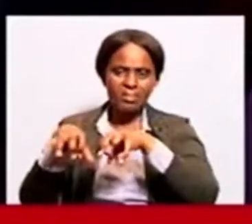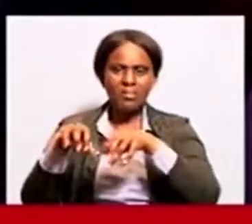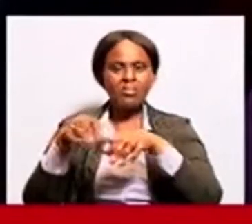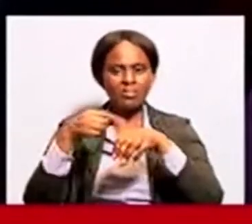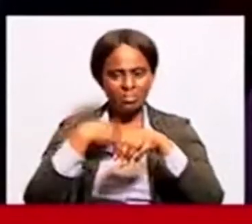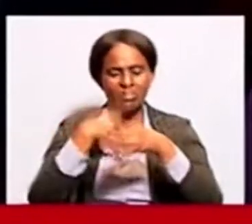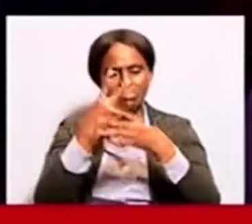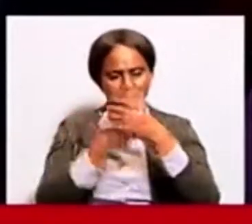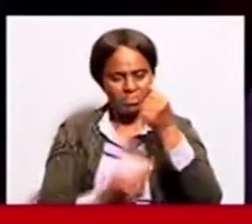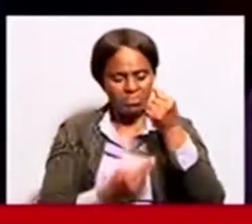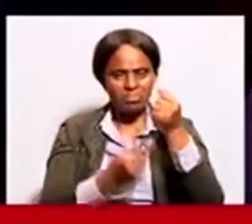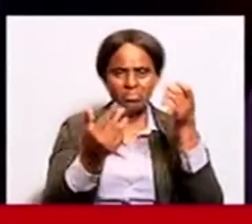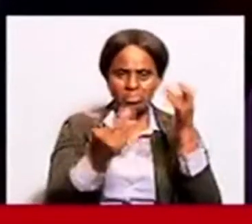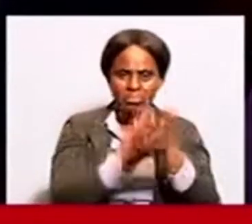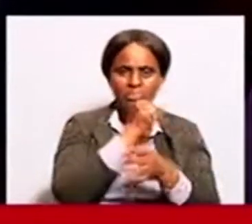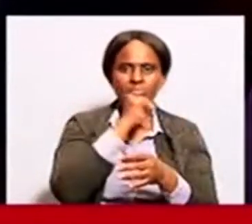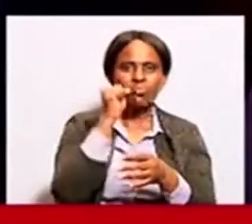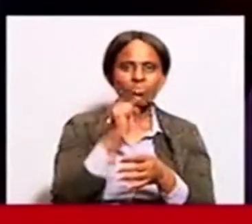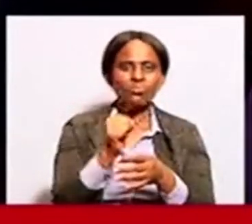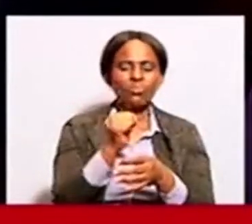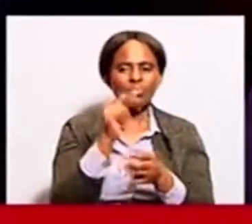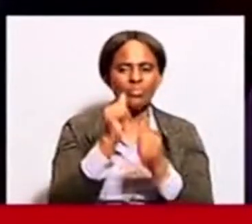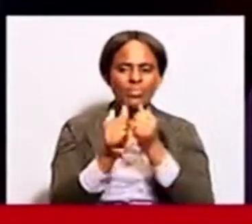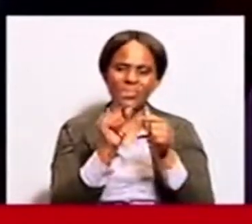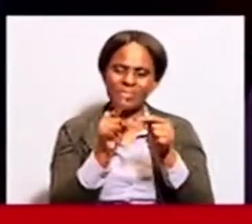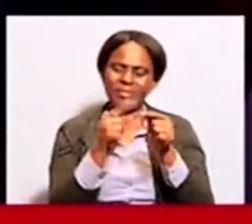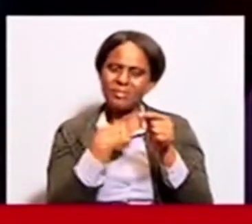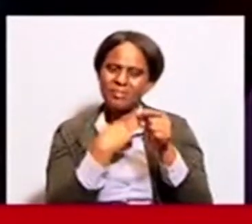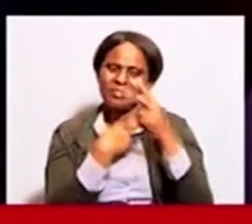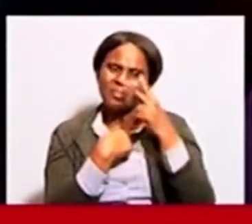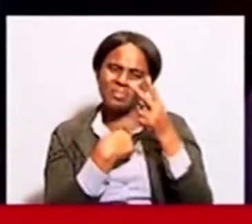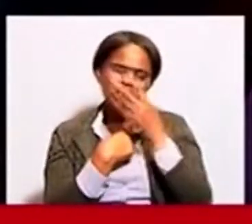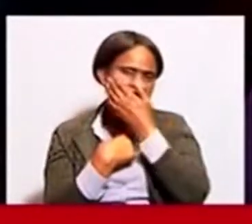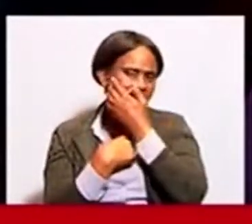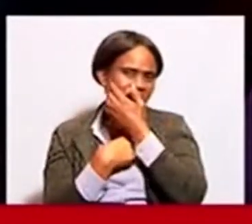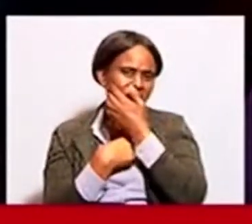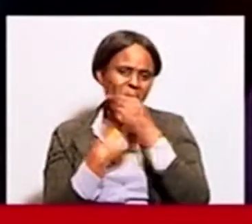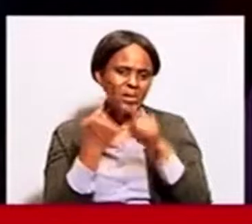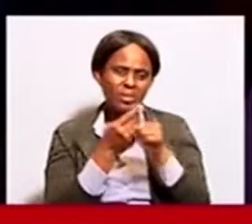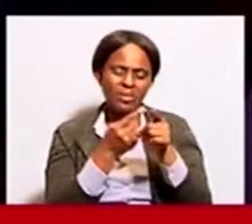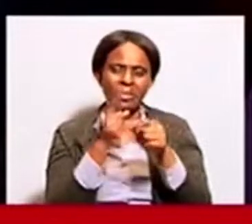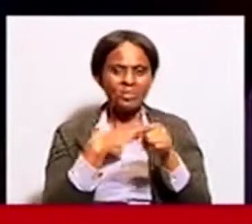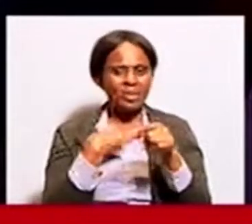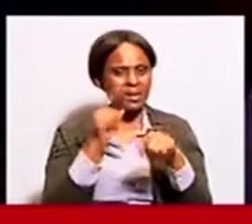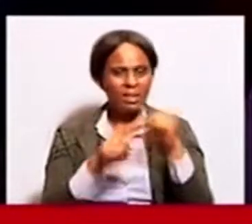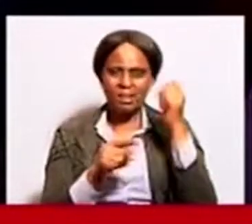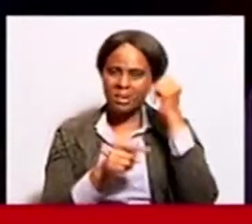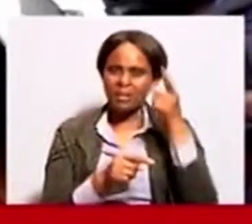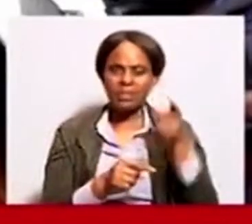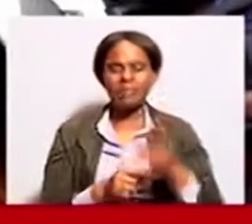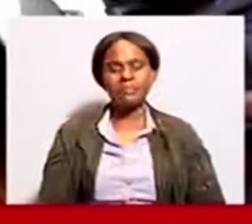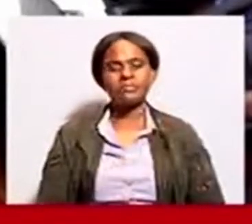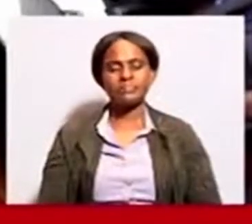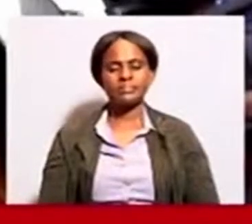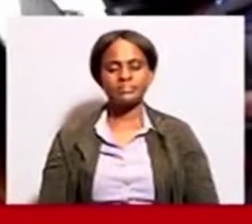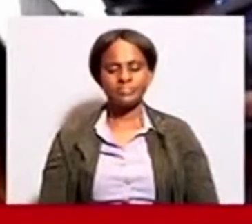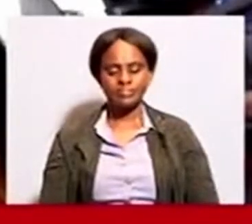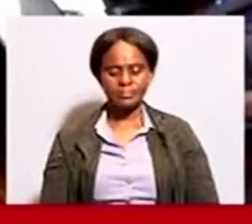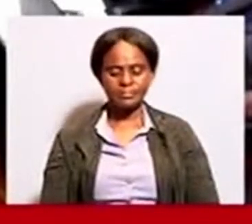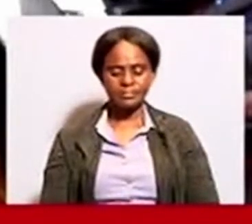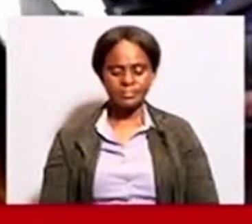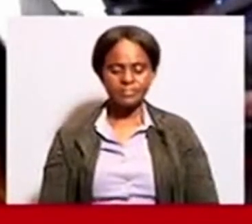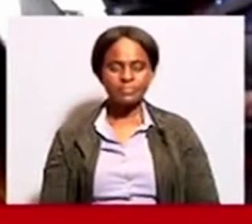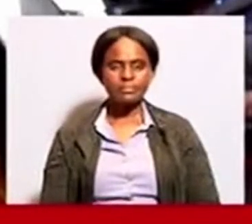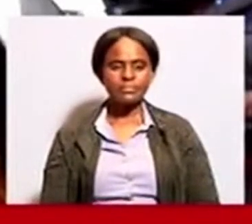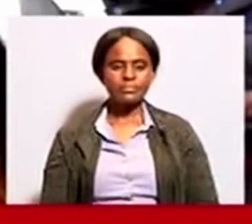both old or new, because there's nothing that I can pick from there. Yes, actually, just to add on what you are